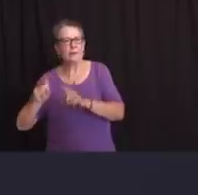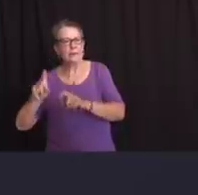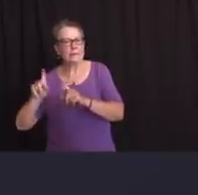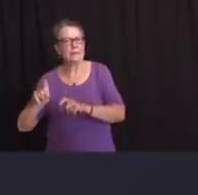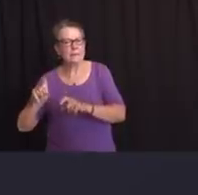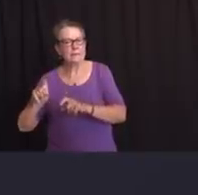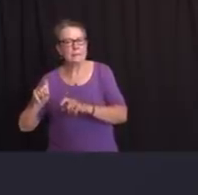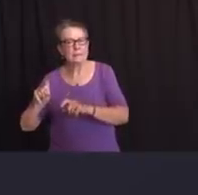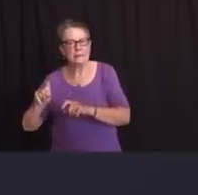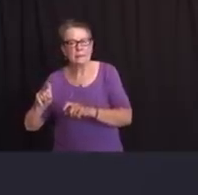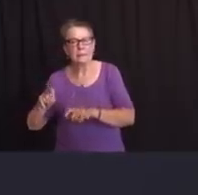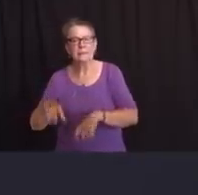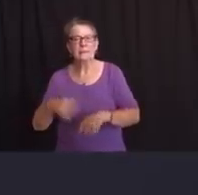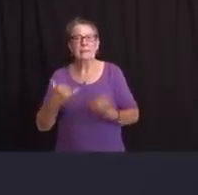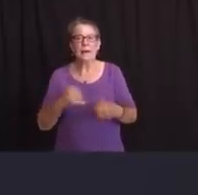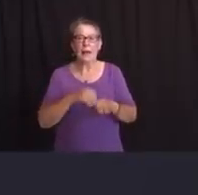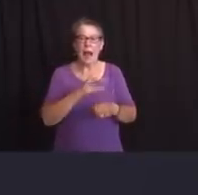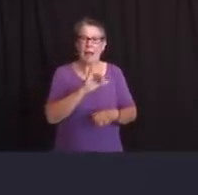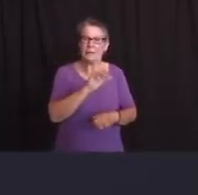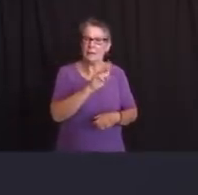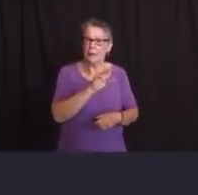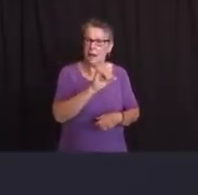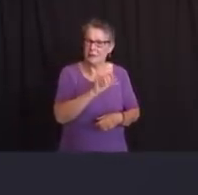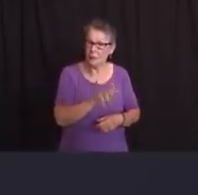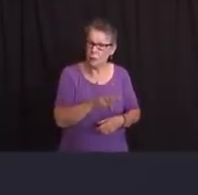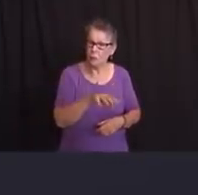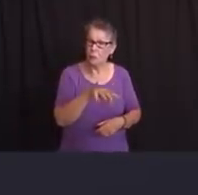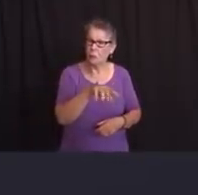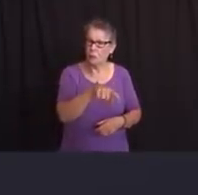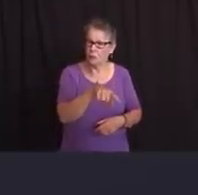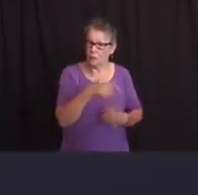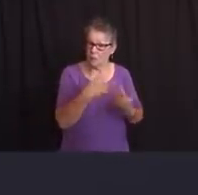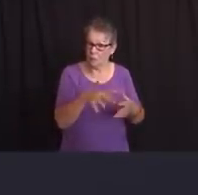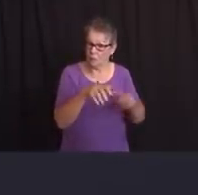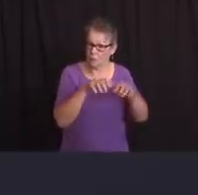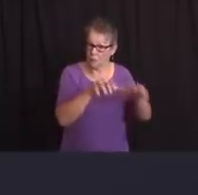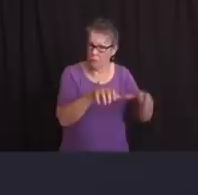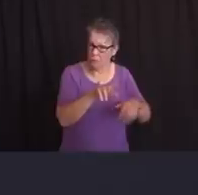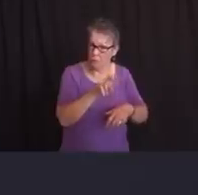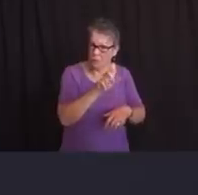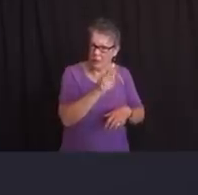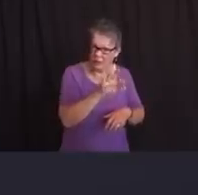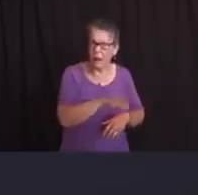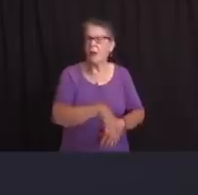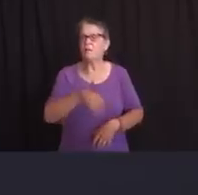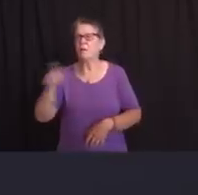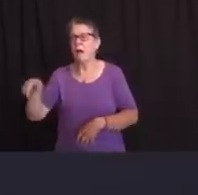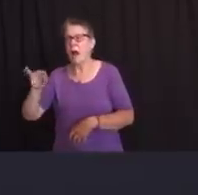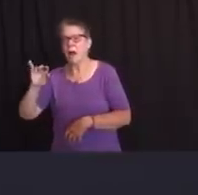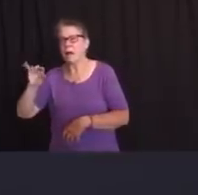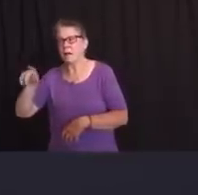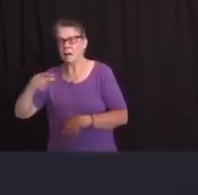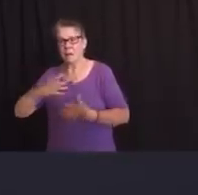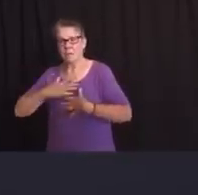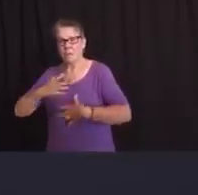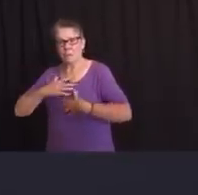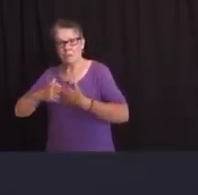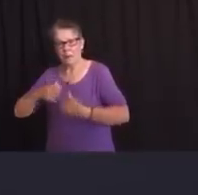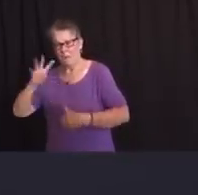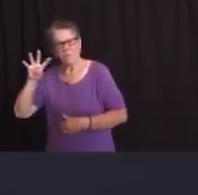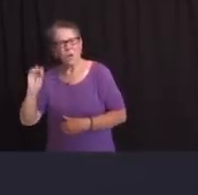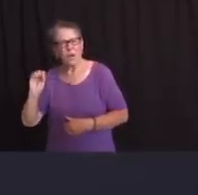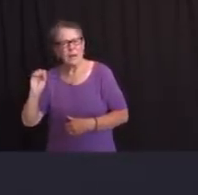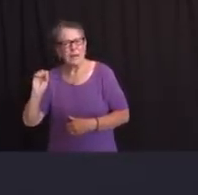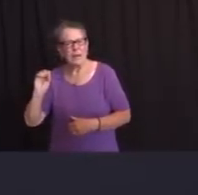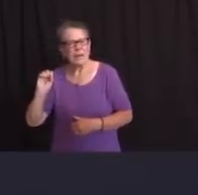and 40 are on ventilators. As you know, these numbers have been increasing. Fortunately, there are no new cases of